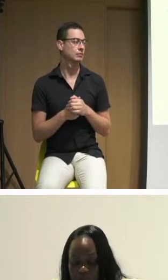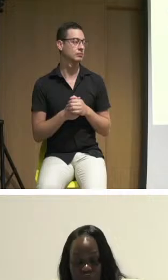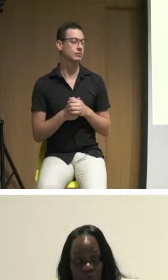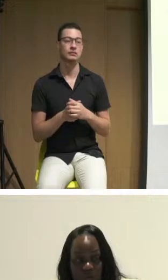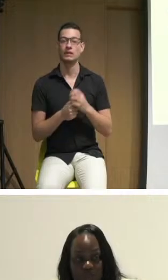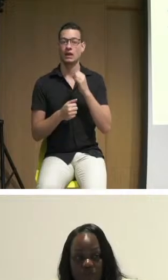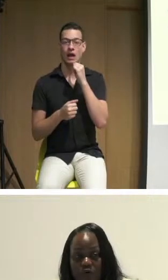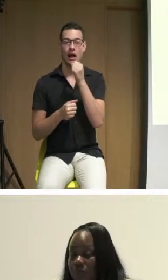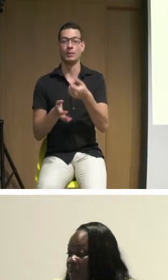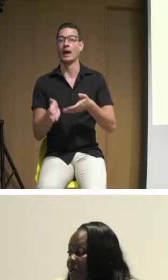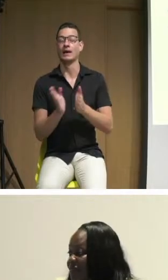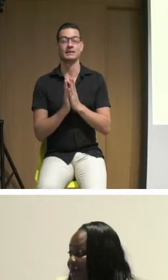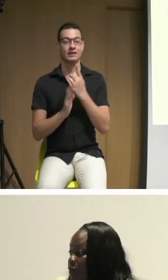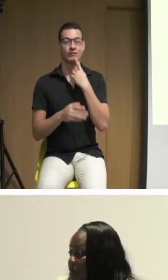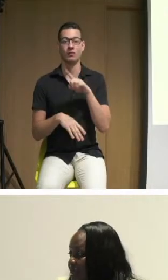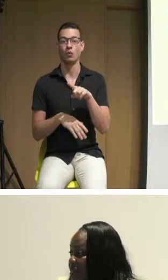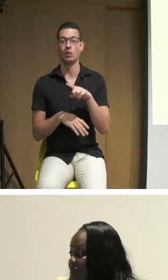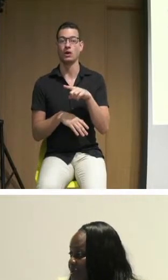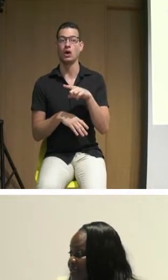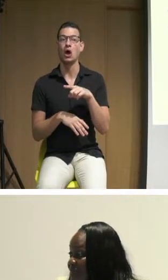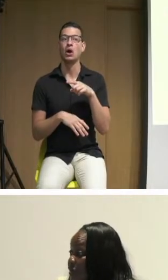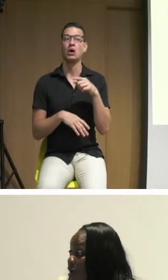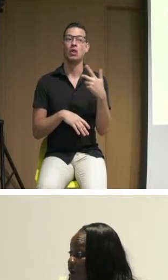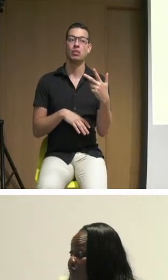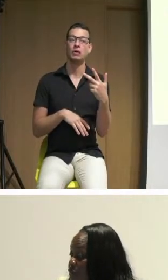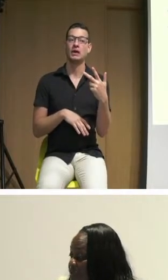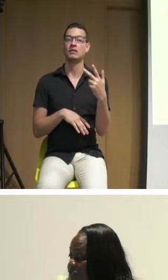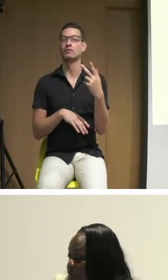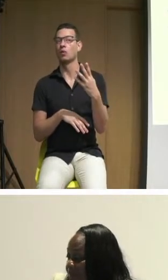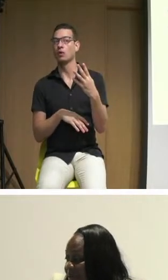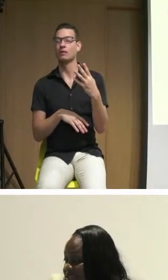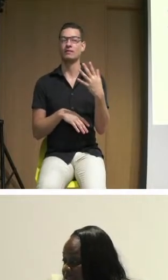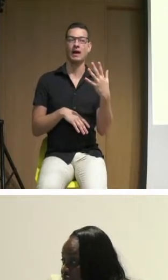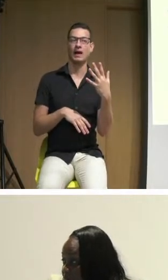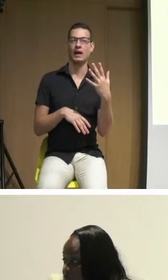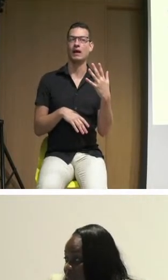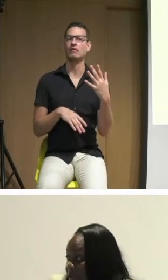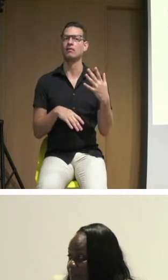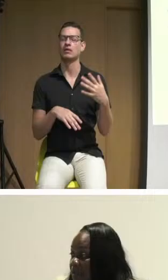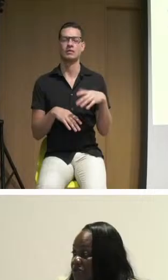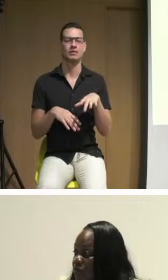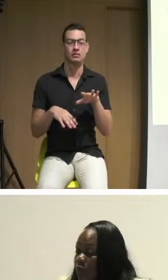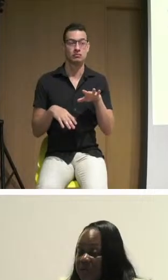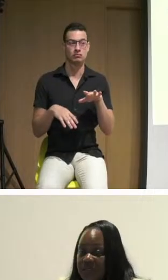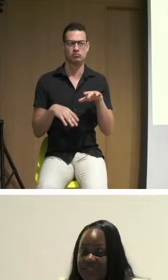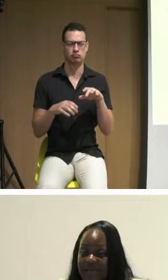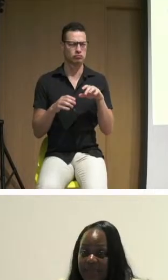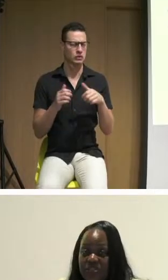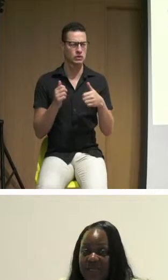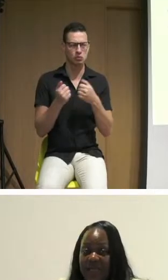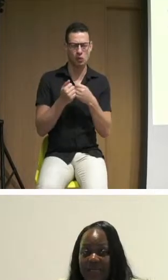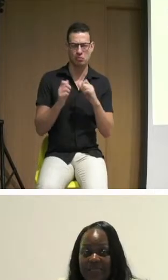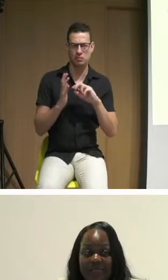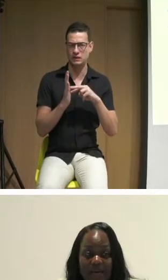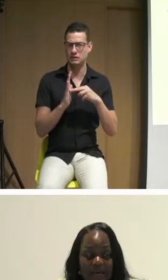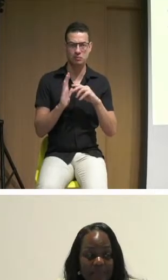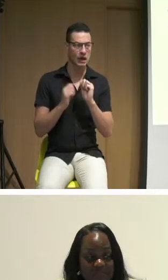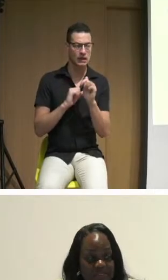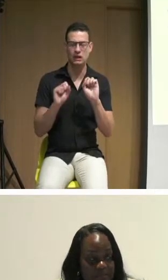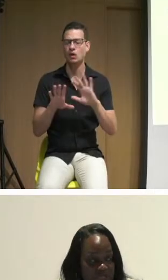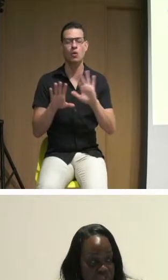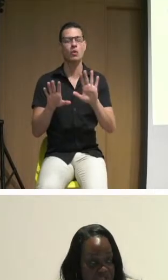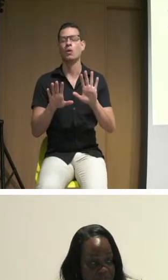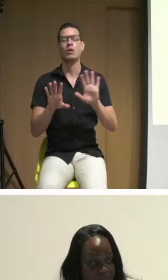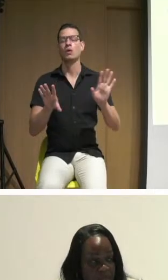a supermajority vote. That would make things even harder for us. So I'm asking to remove that. So I want to establish that any time